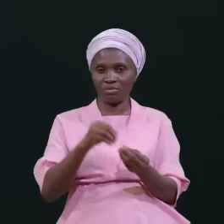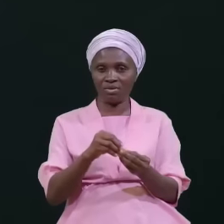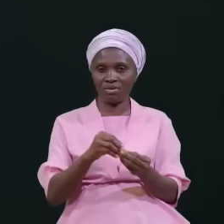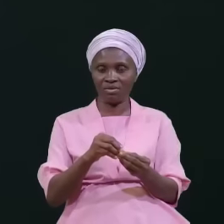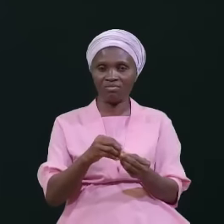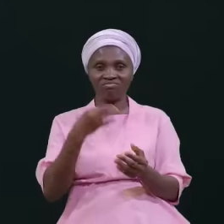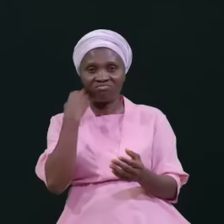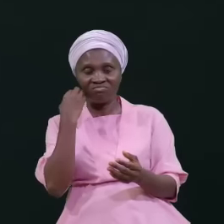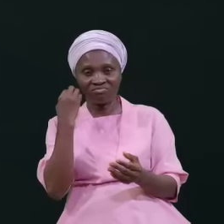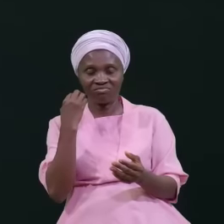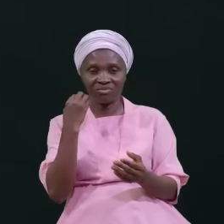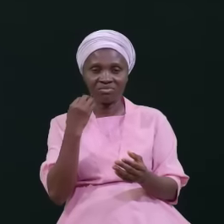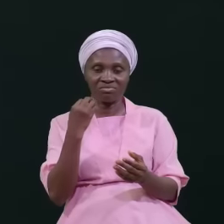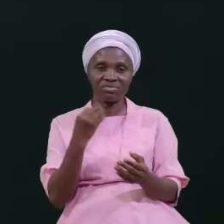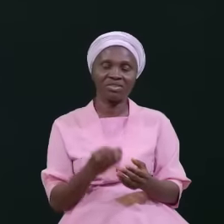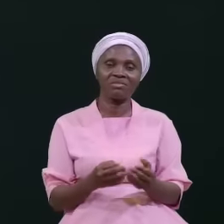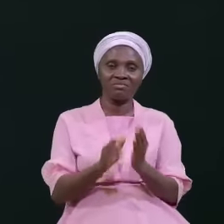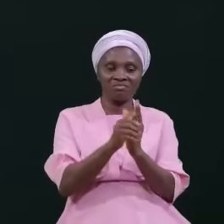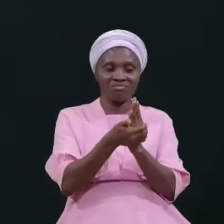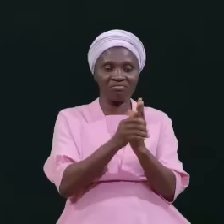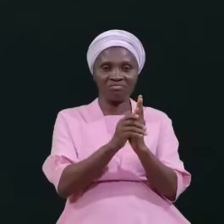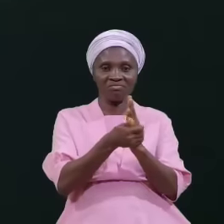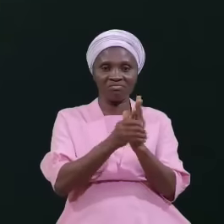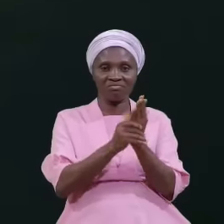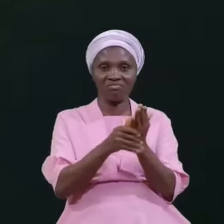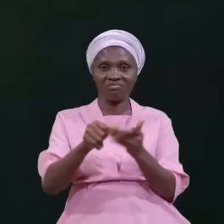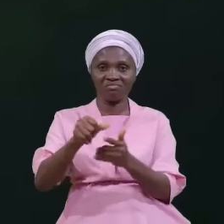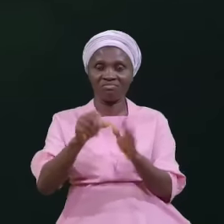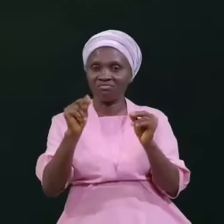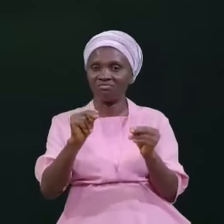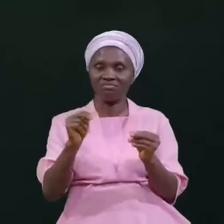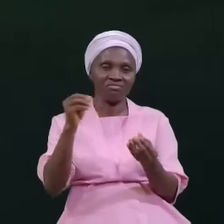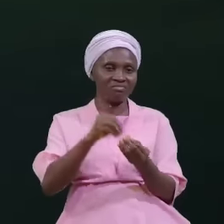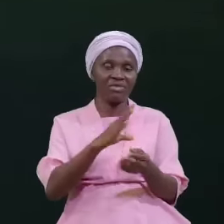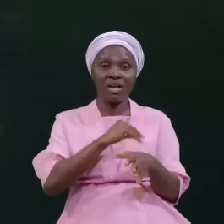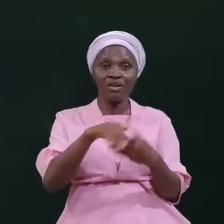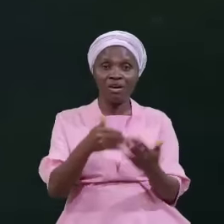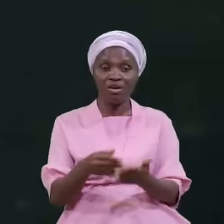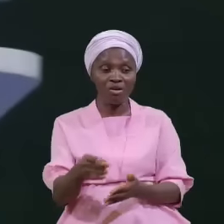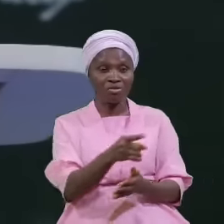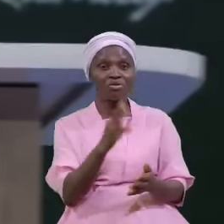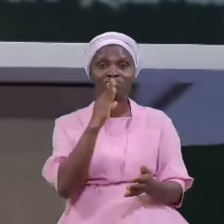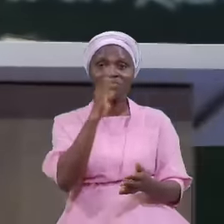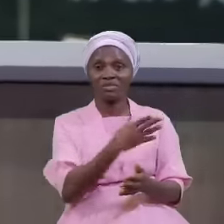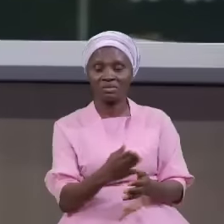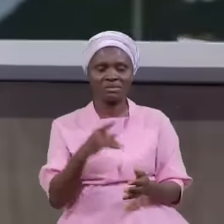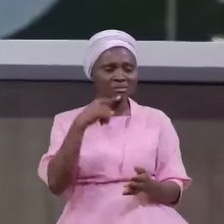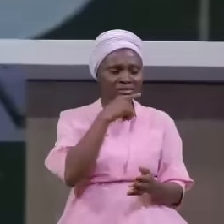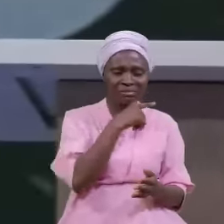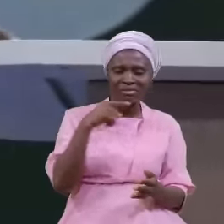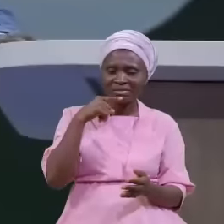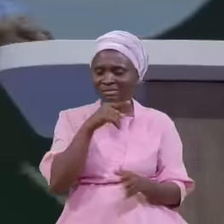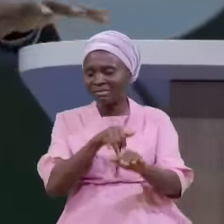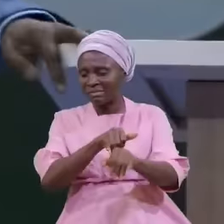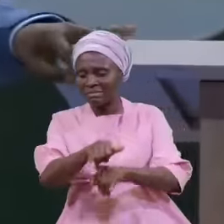more. Adultery, no more. And all those evil things, telling lies and deceiving and